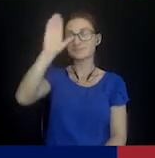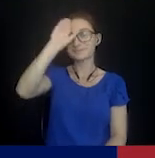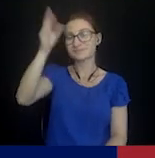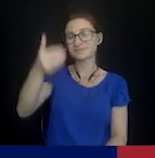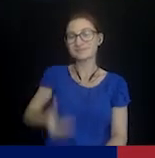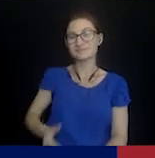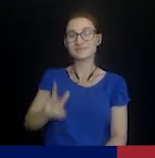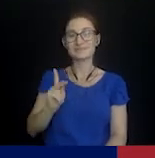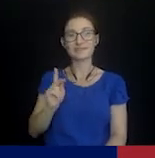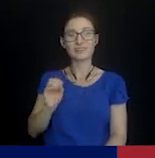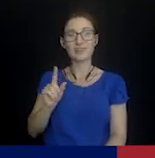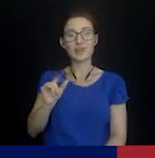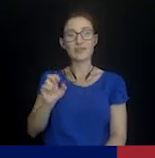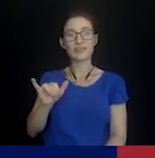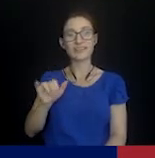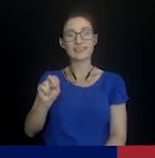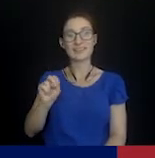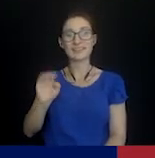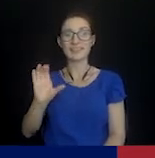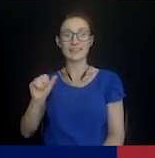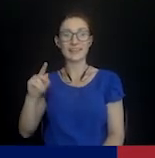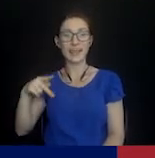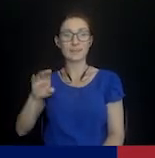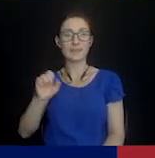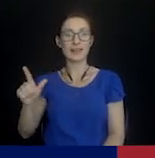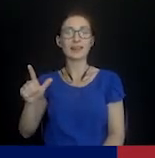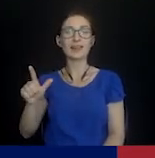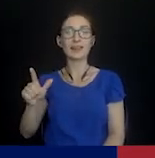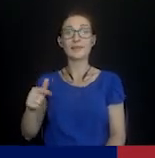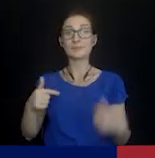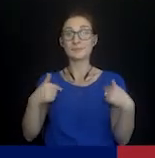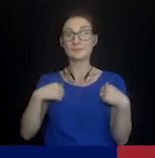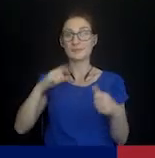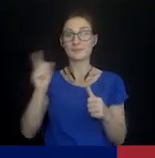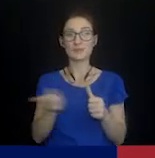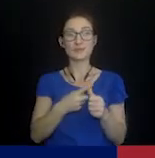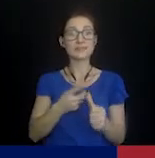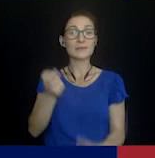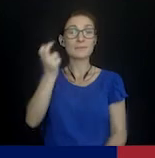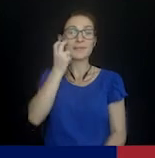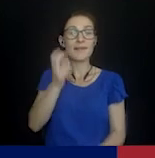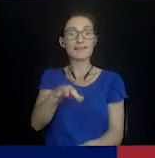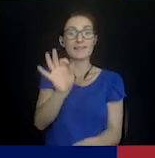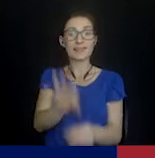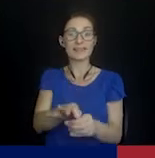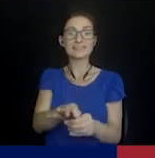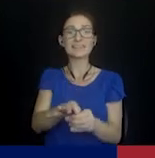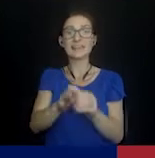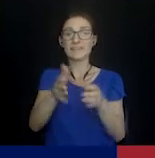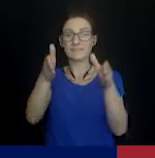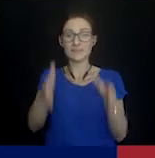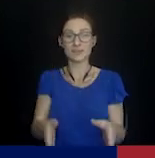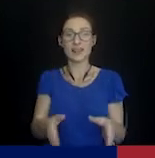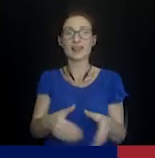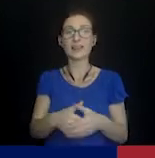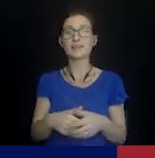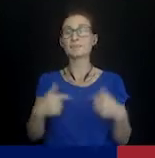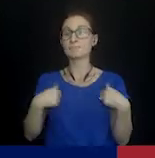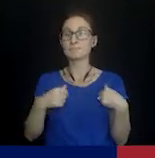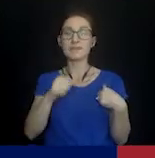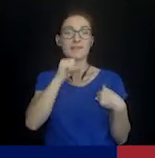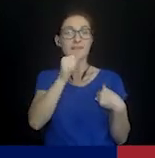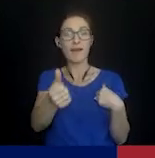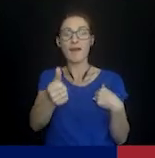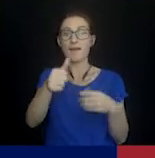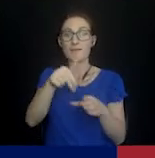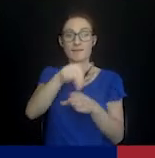Hello, my name is Carolyn Campbell. I am the first blind elected official. I am in a nonpartisan